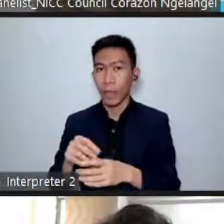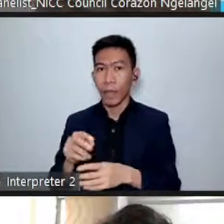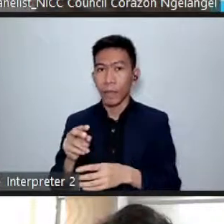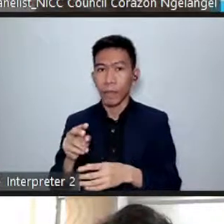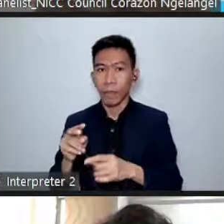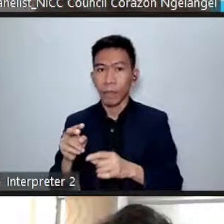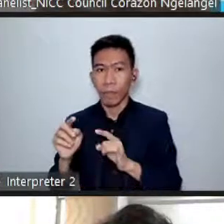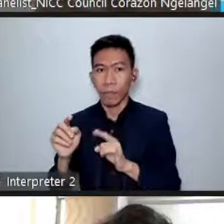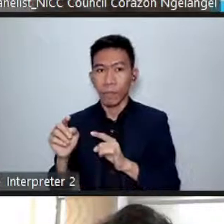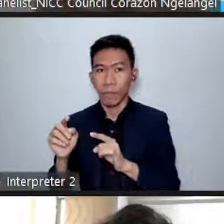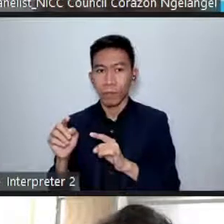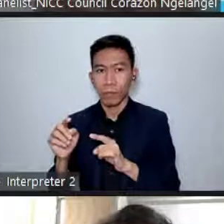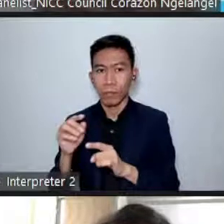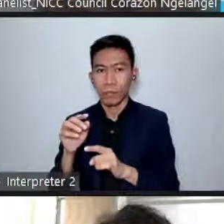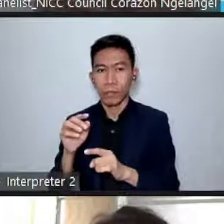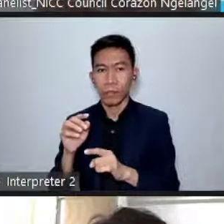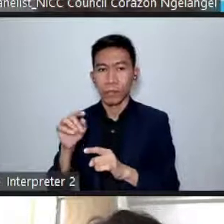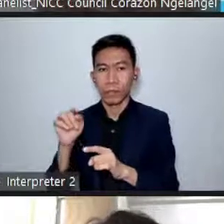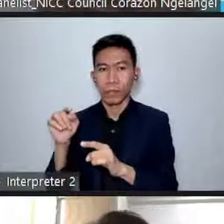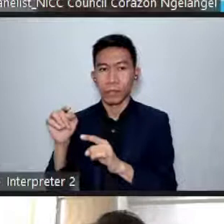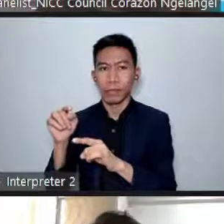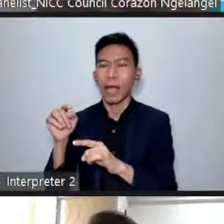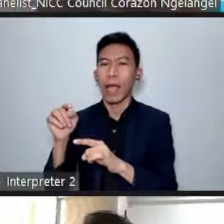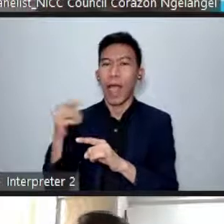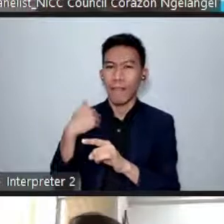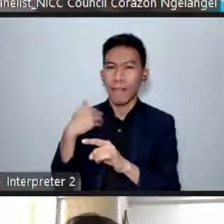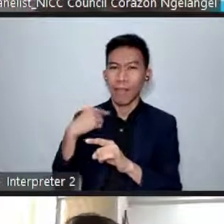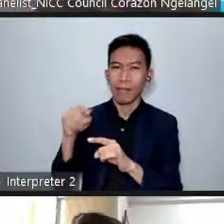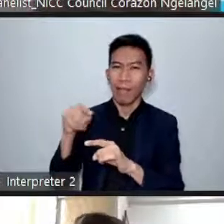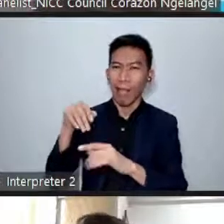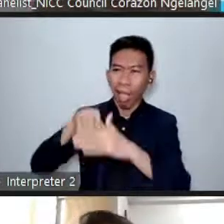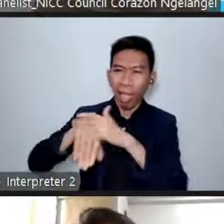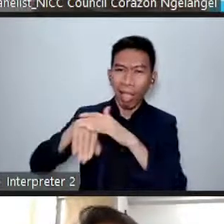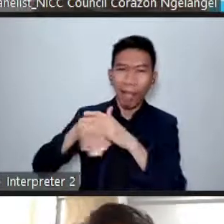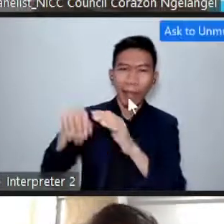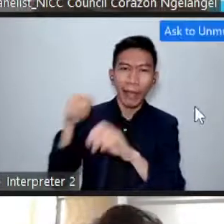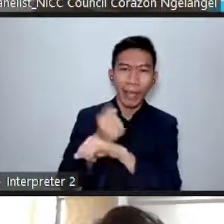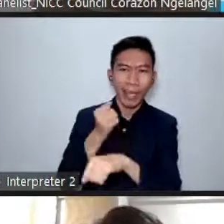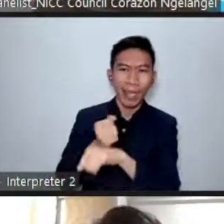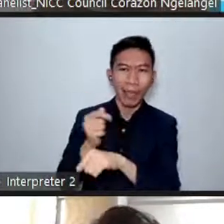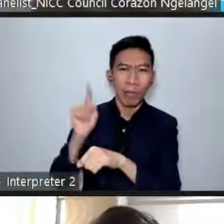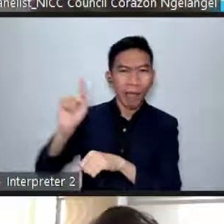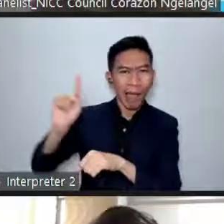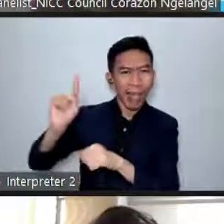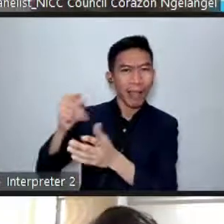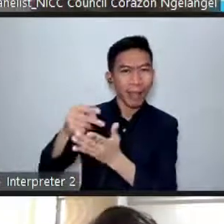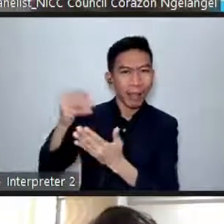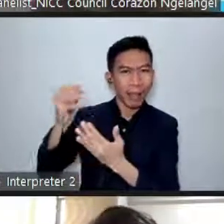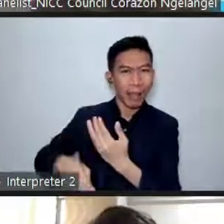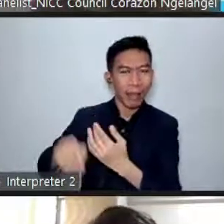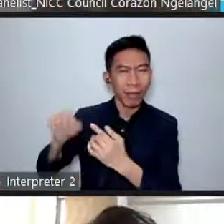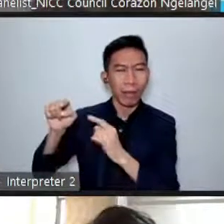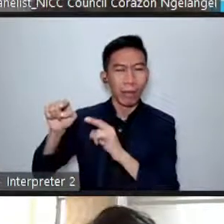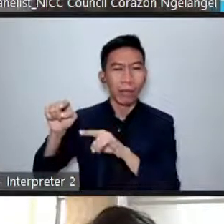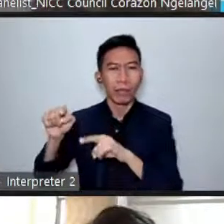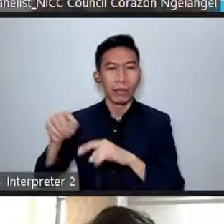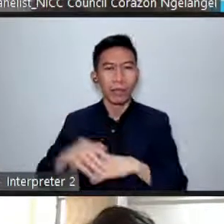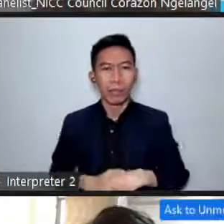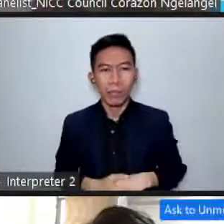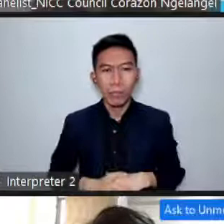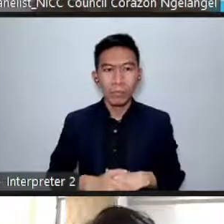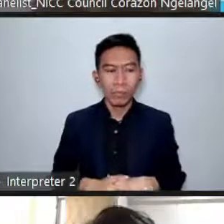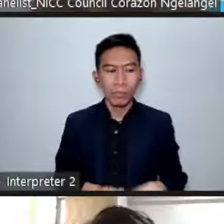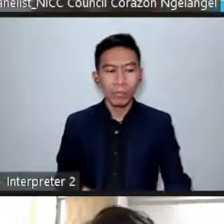packages? It's a big obstacle to access, and this has been a long time plea of patient groups.